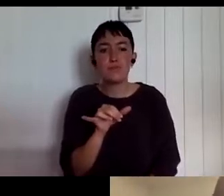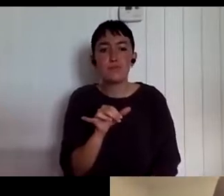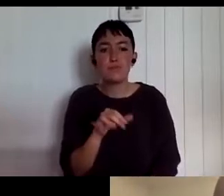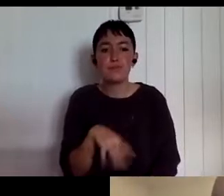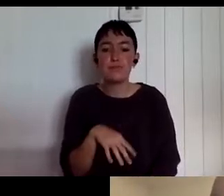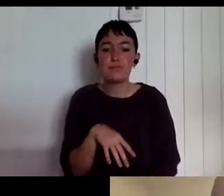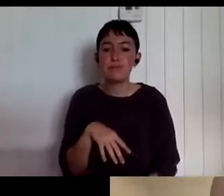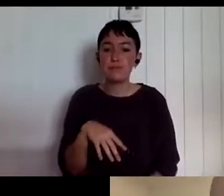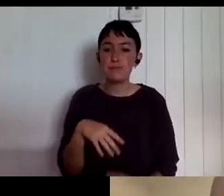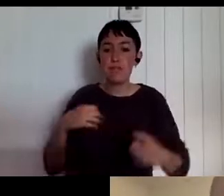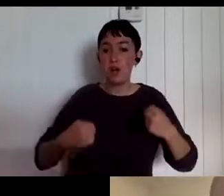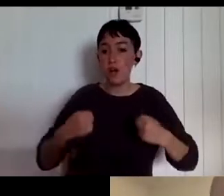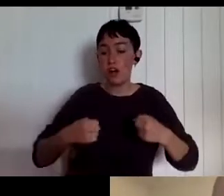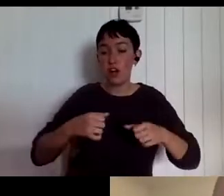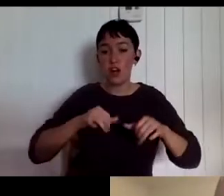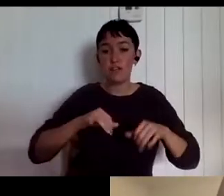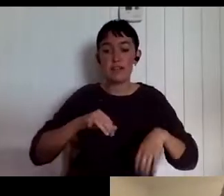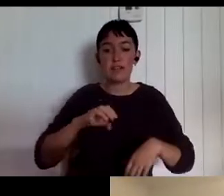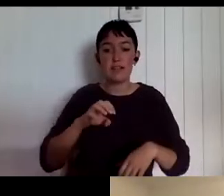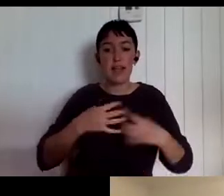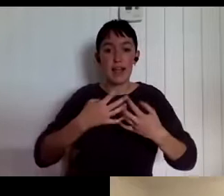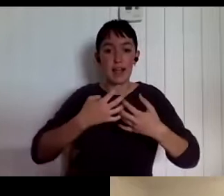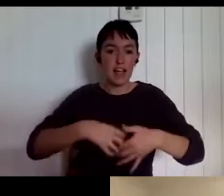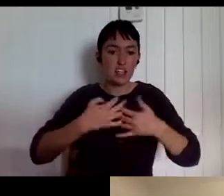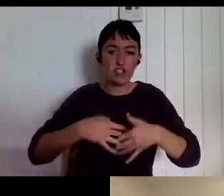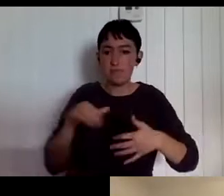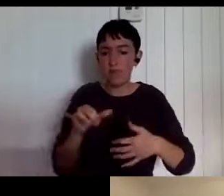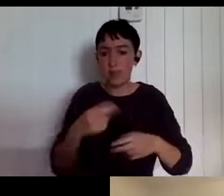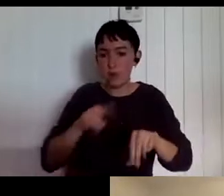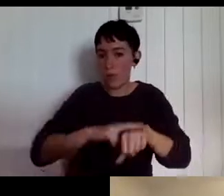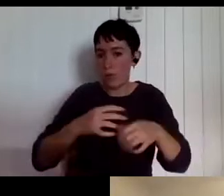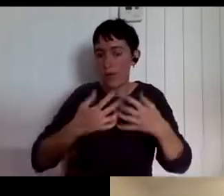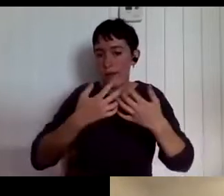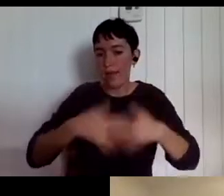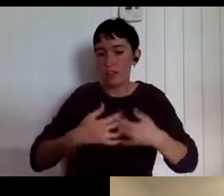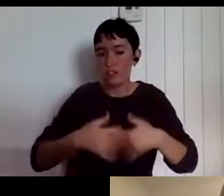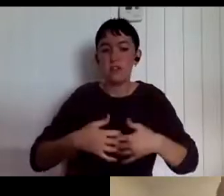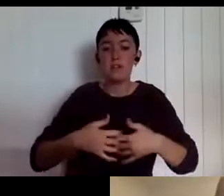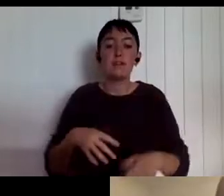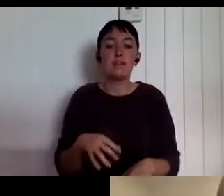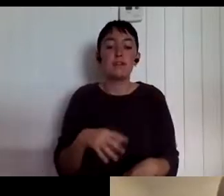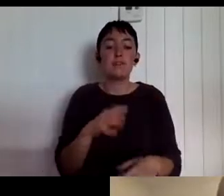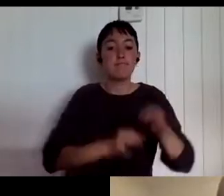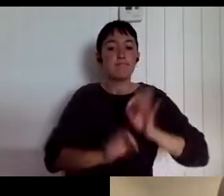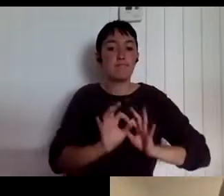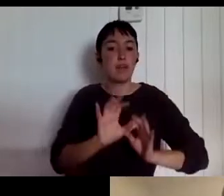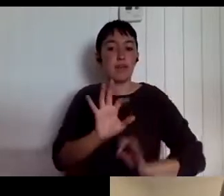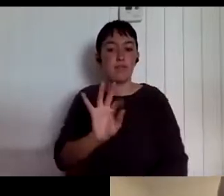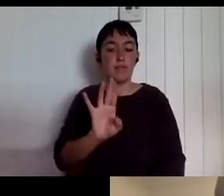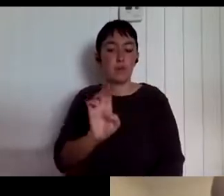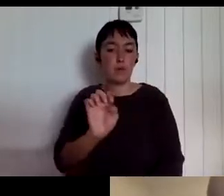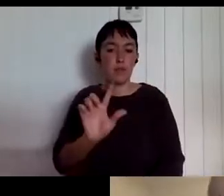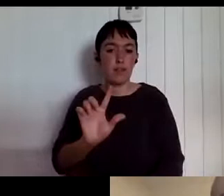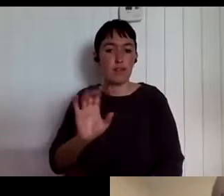a car engine that you have. Instead of just having, you know, an engine, you'd have a fuel cell powering the car, and instead of putting gasoline in your gas tank, you'd